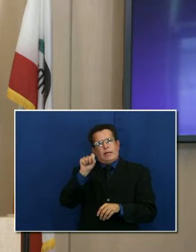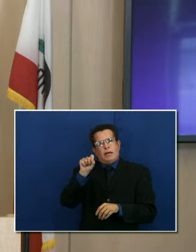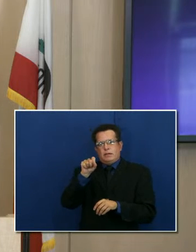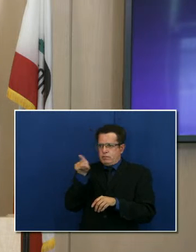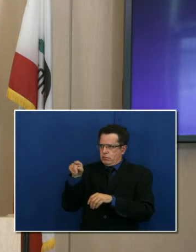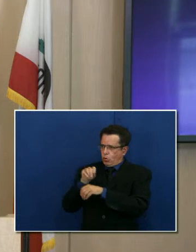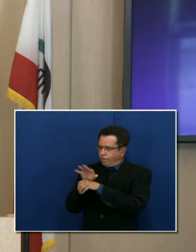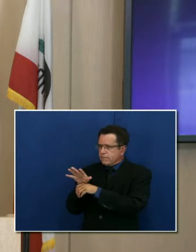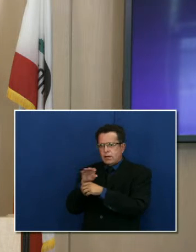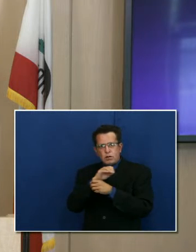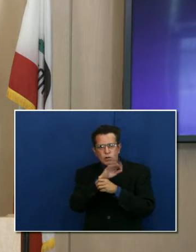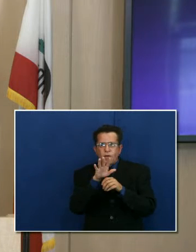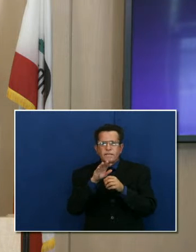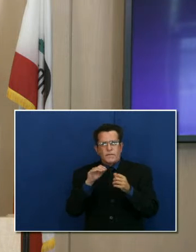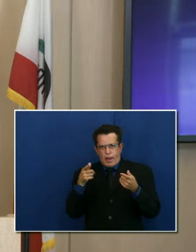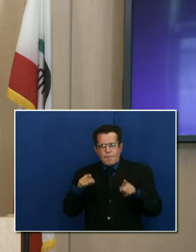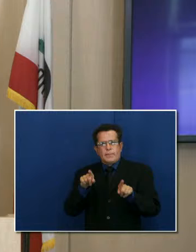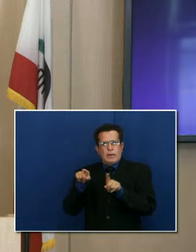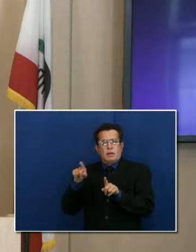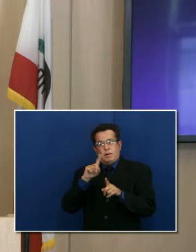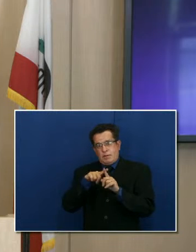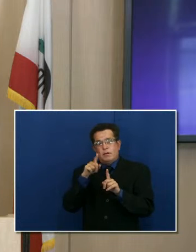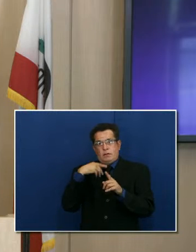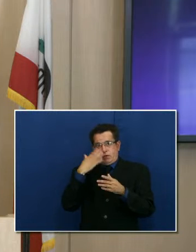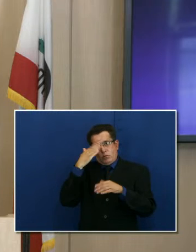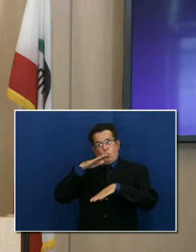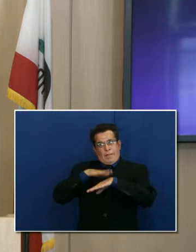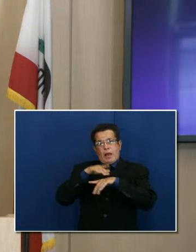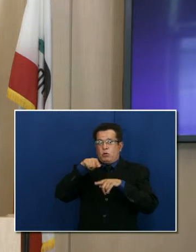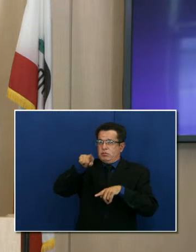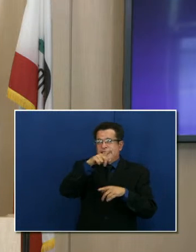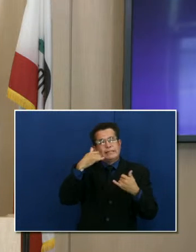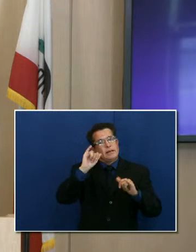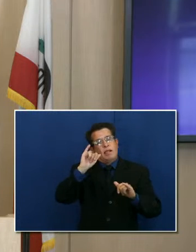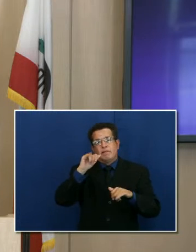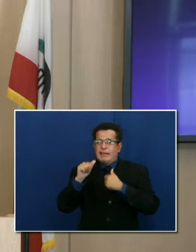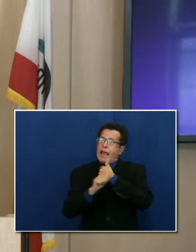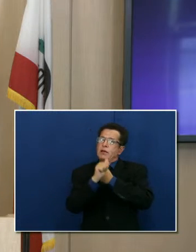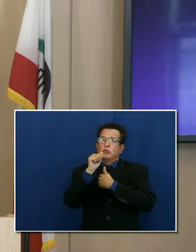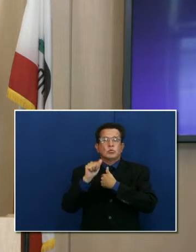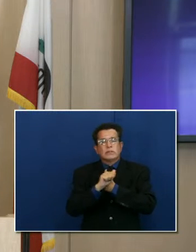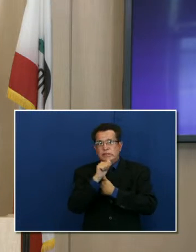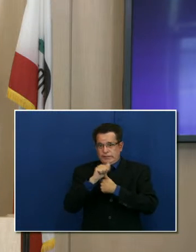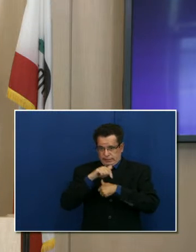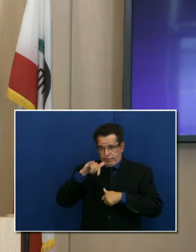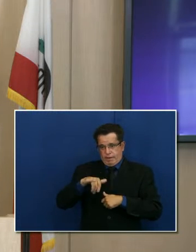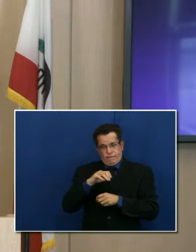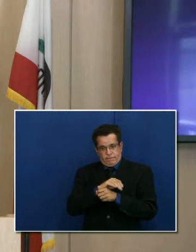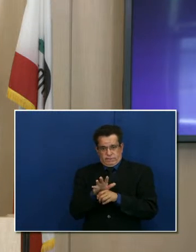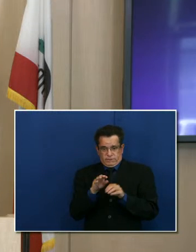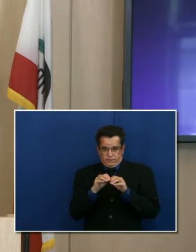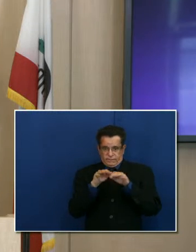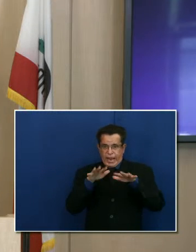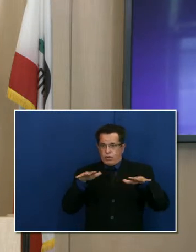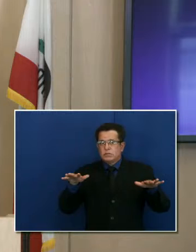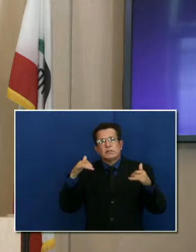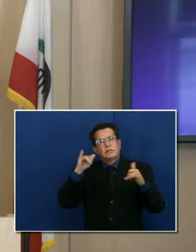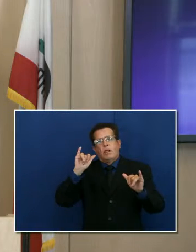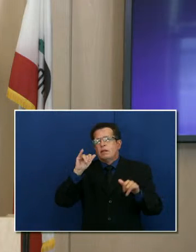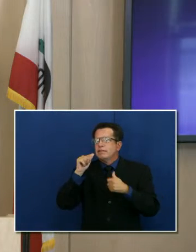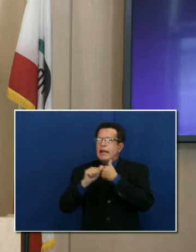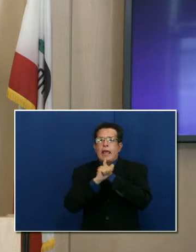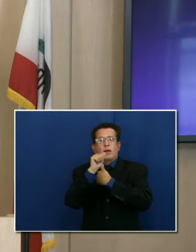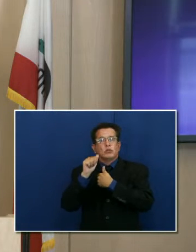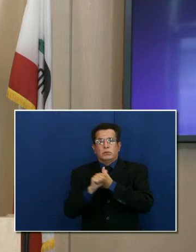the simple reality that this is a deadly virus, that the ability of it to spread when people lower